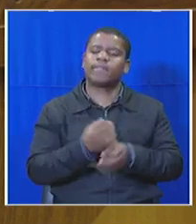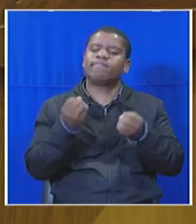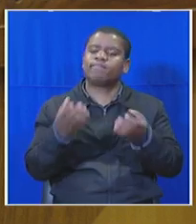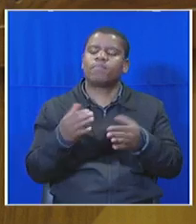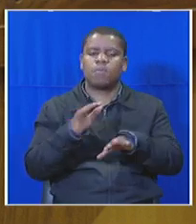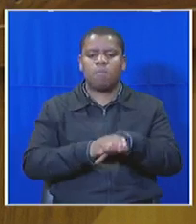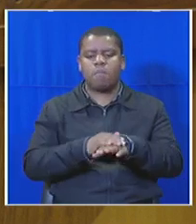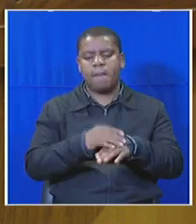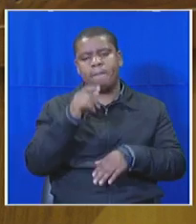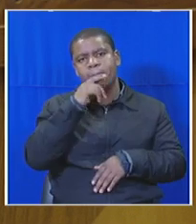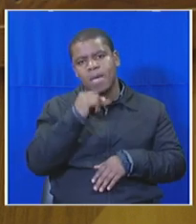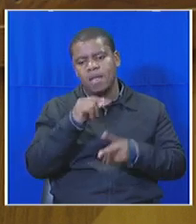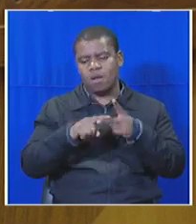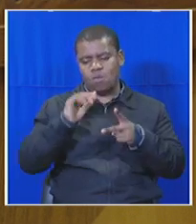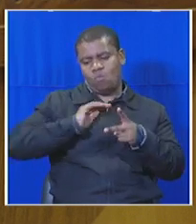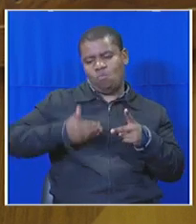men and women in blue,